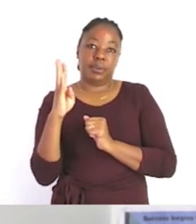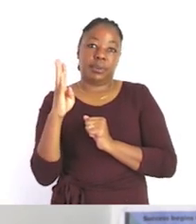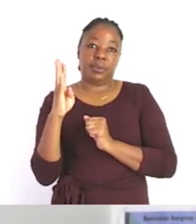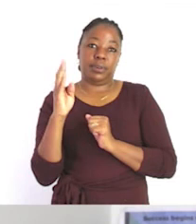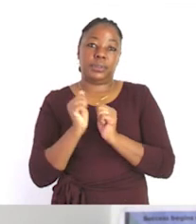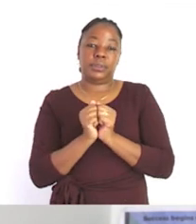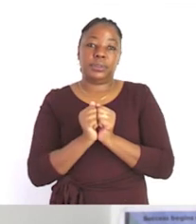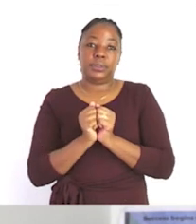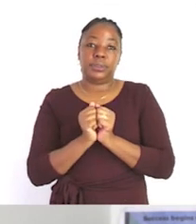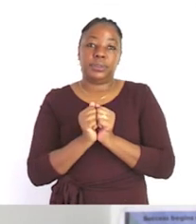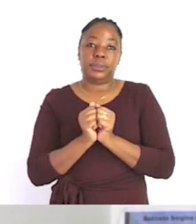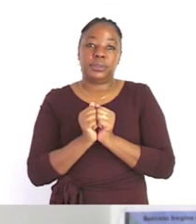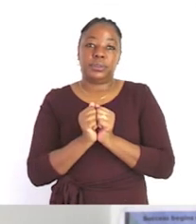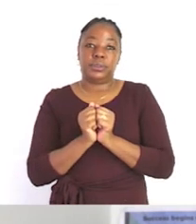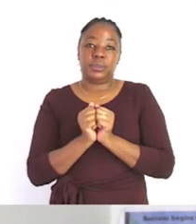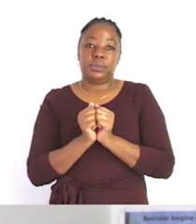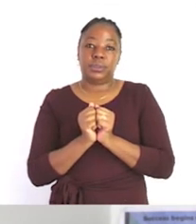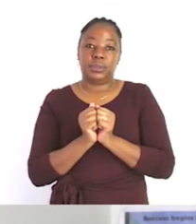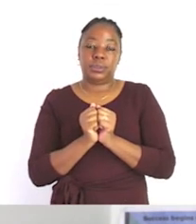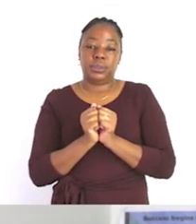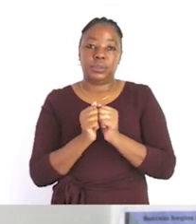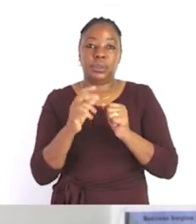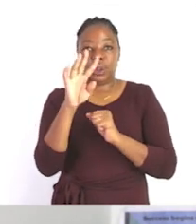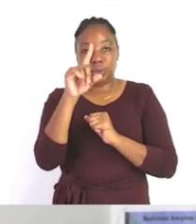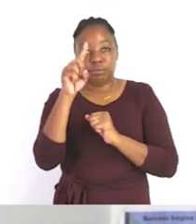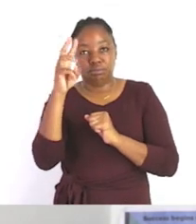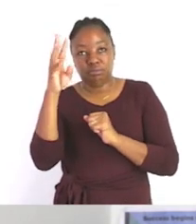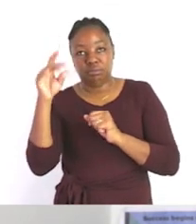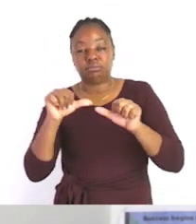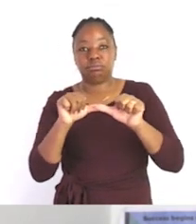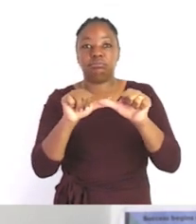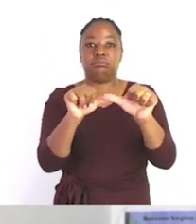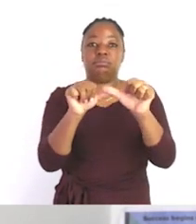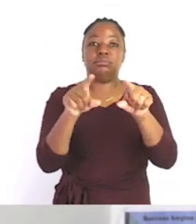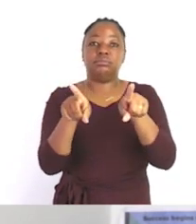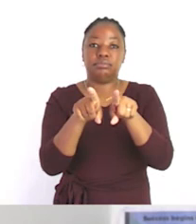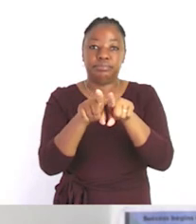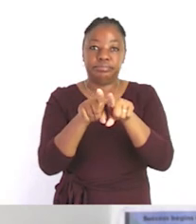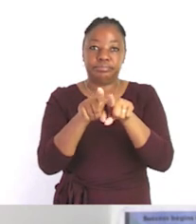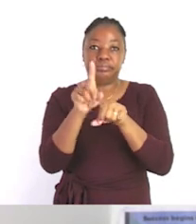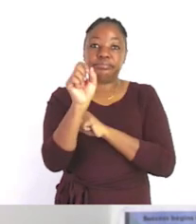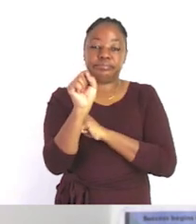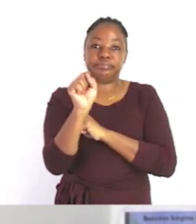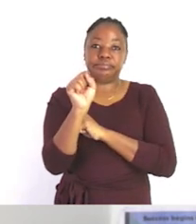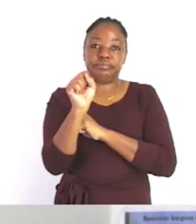4. And we're going to count on from the number 4. Are you ready?